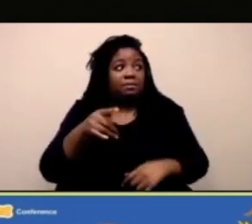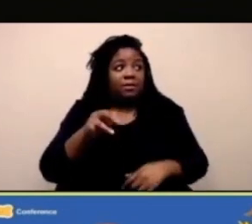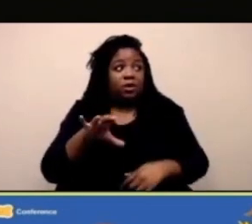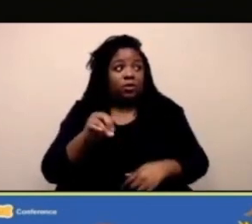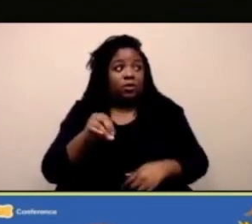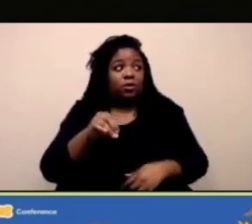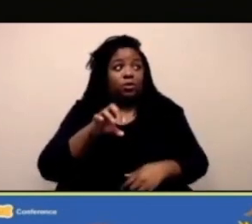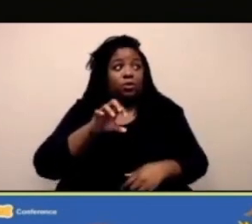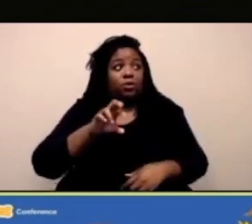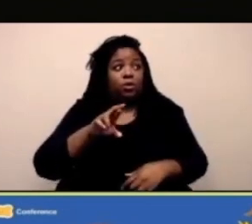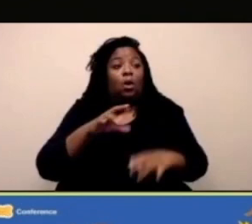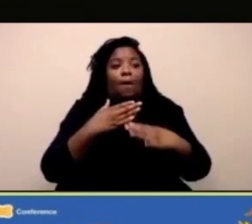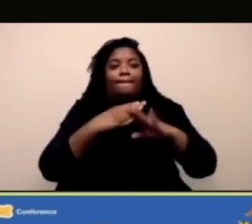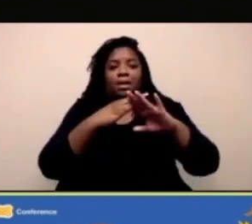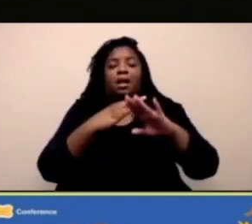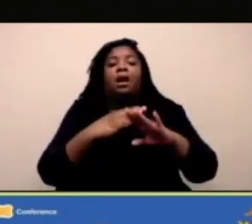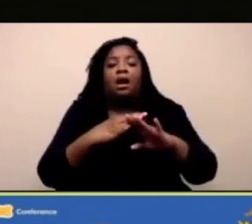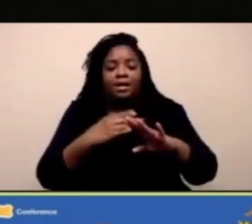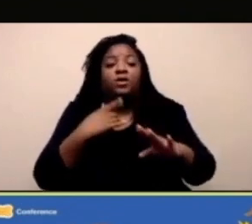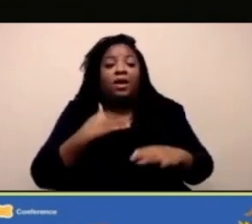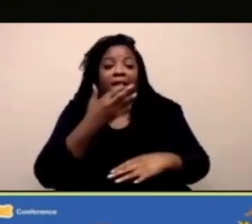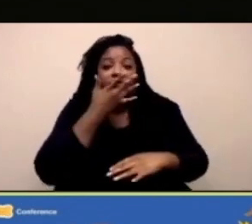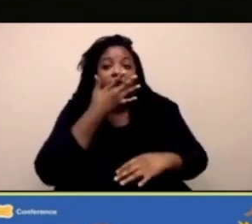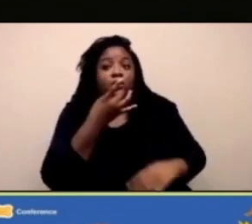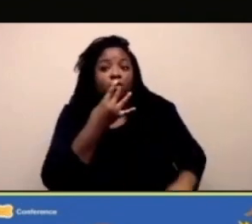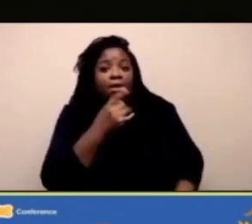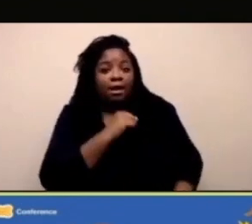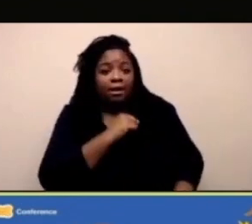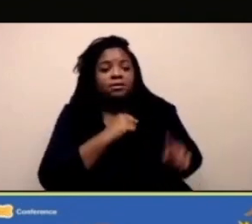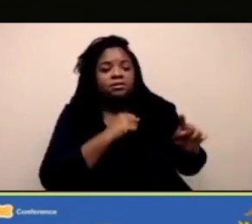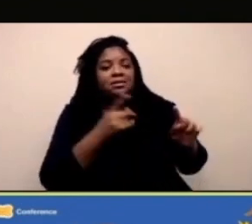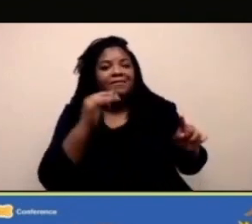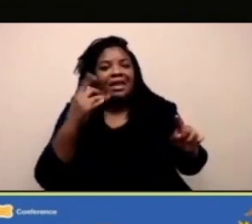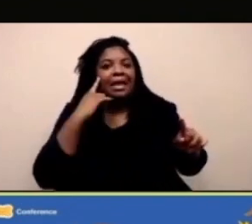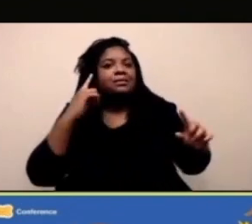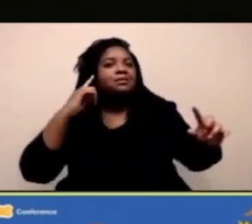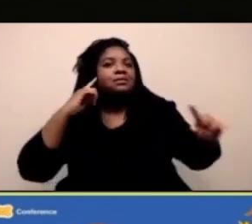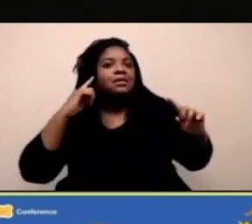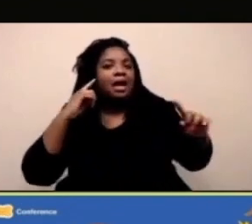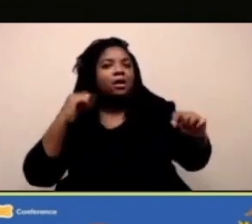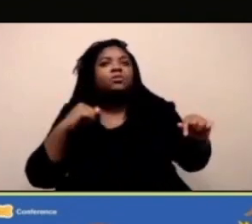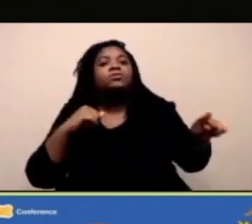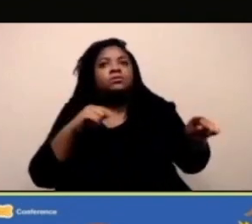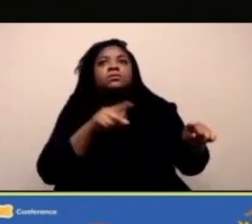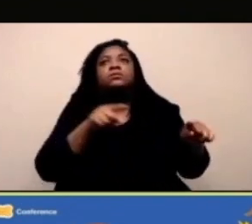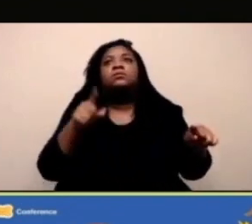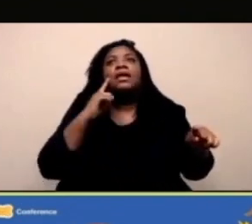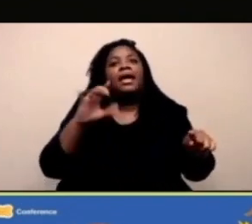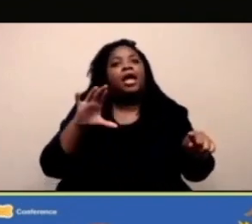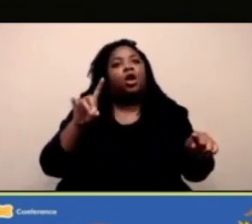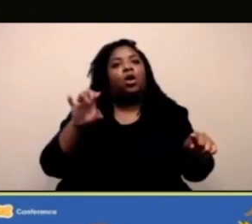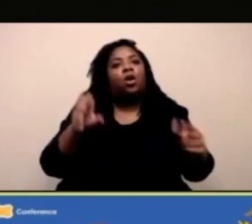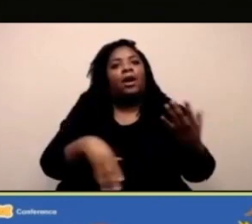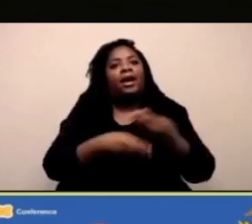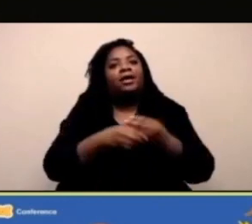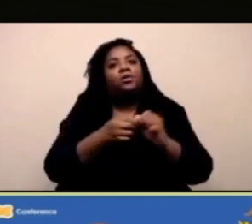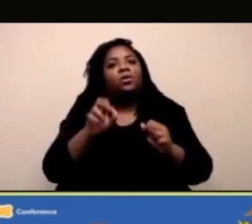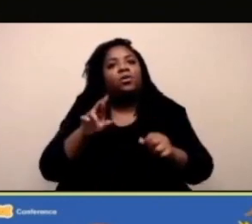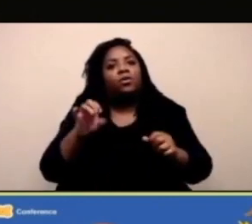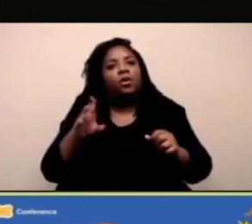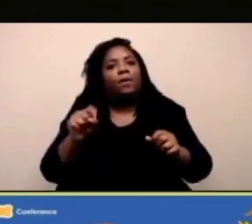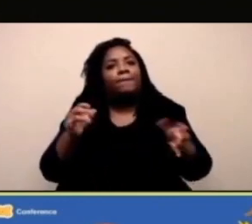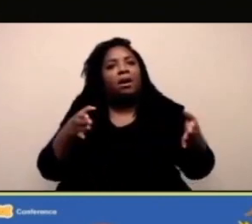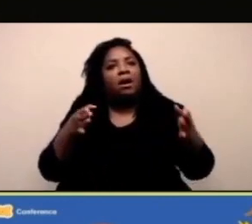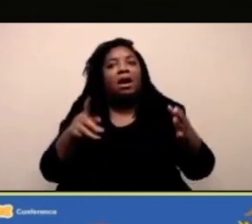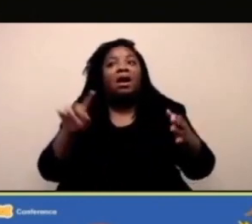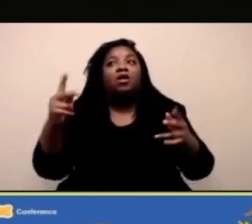movement, if it has colored lights, if it has sounds, and then coding that into the robot and then seeing if other people